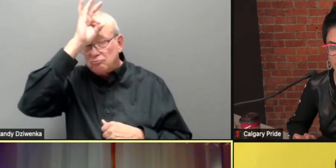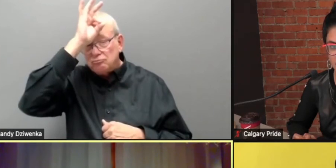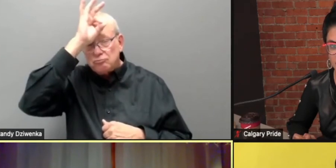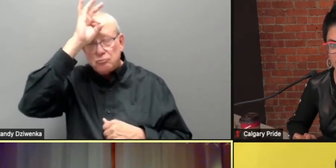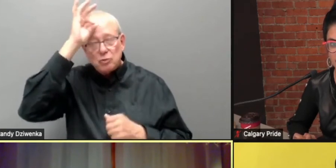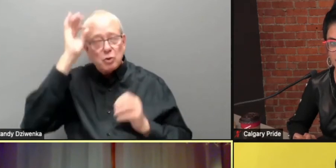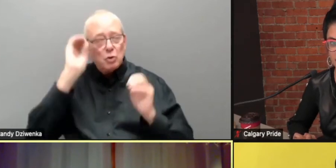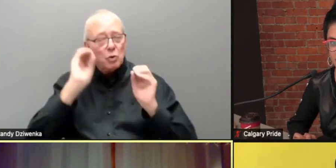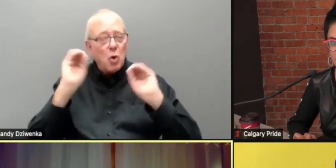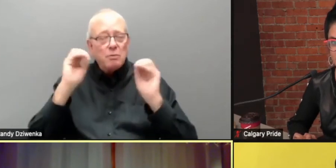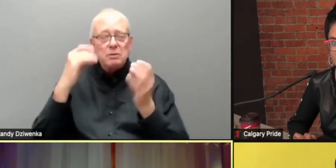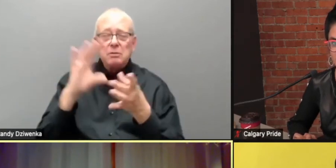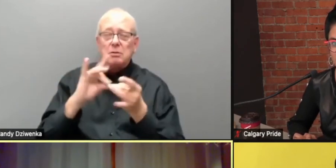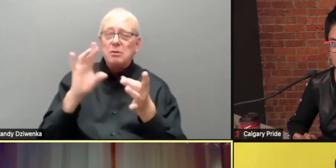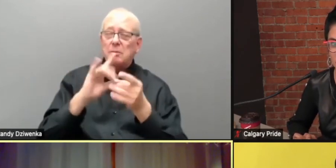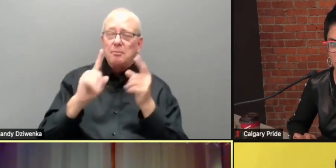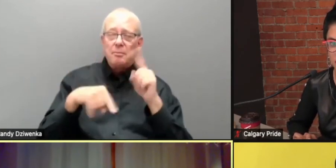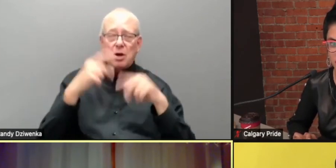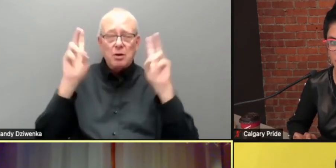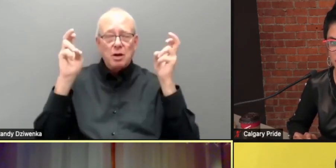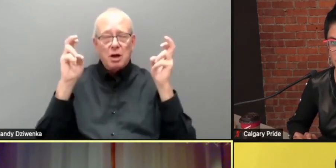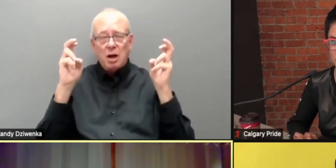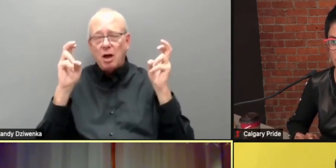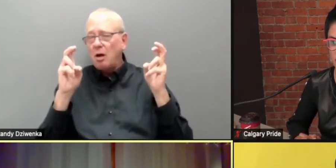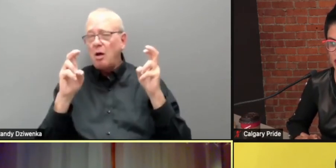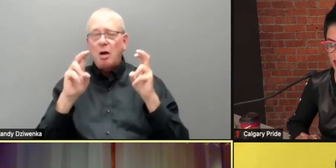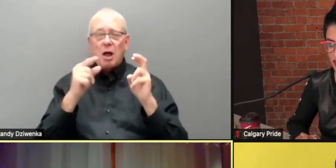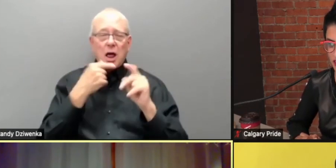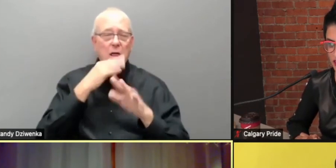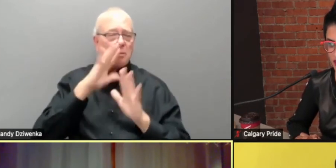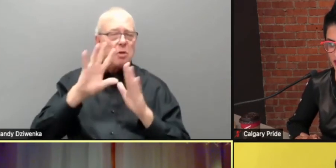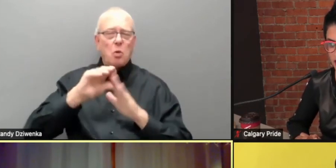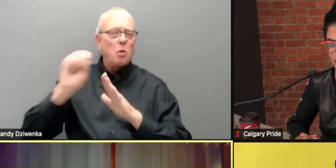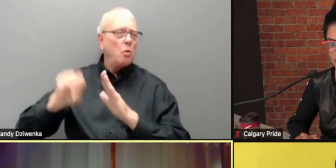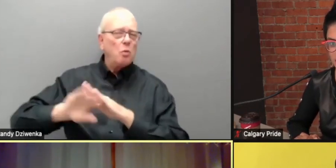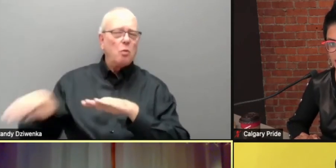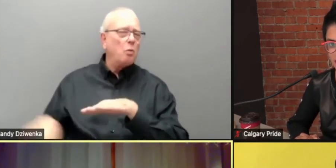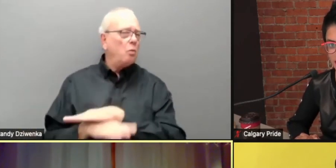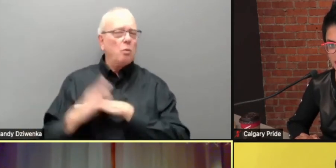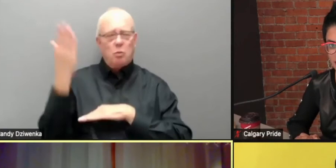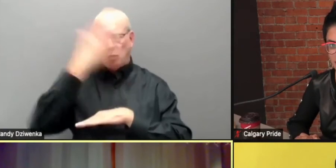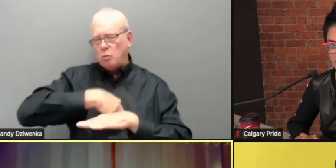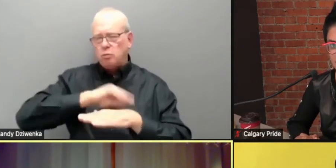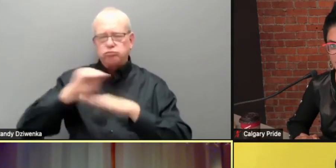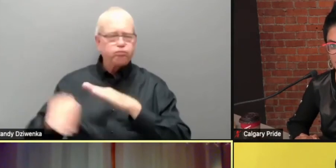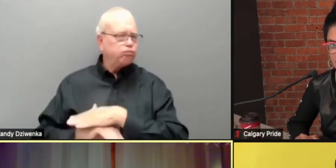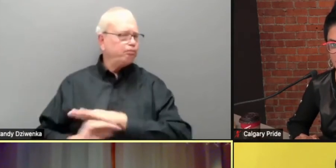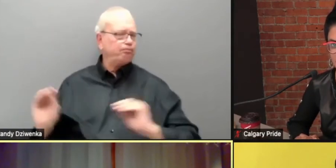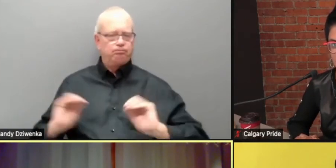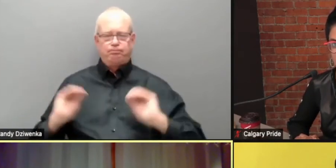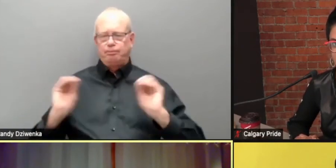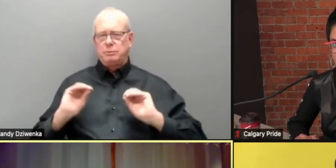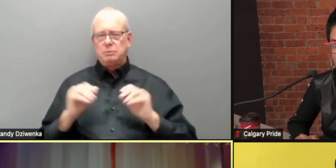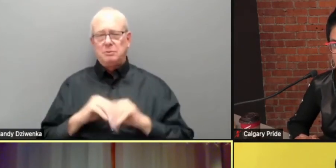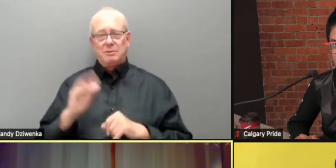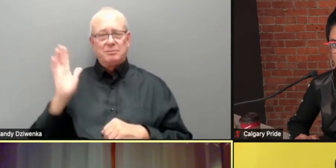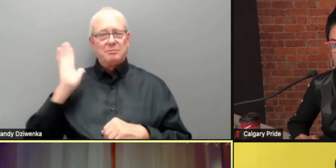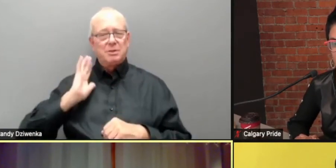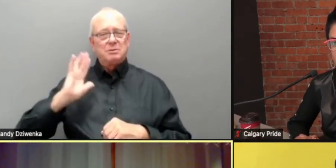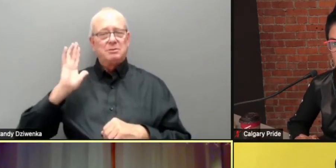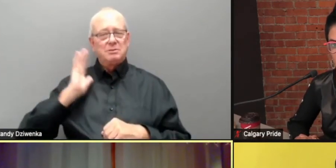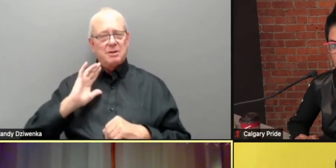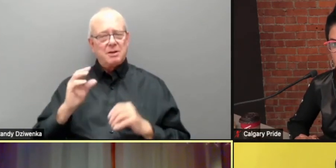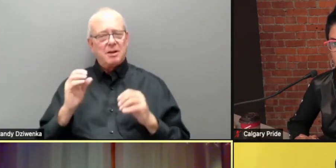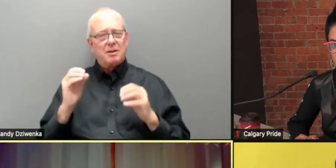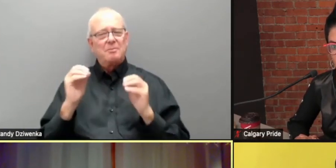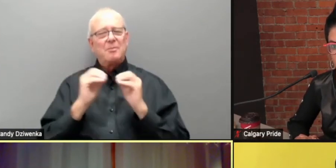swept under the rug. Going back, I wish it wasn't. If I had more knowledge, I could have stood by my son's side a lot